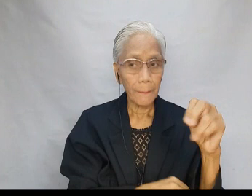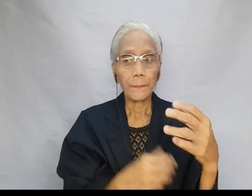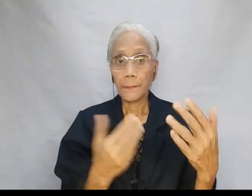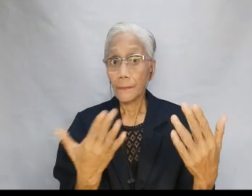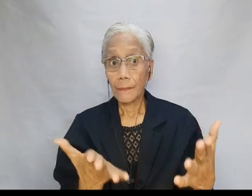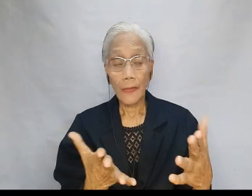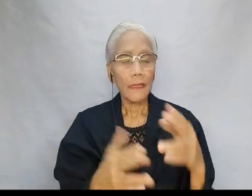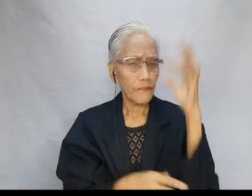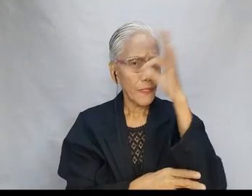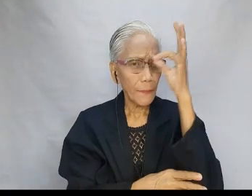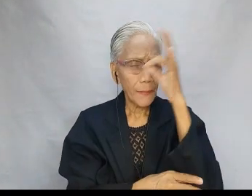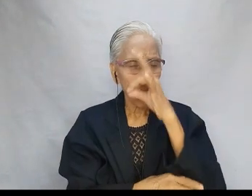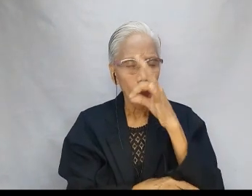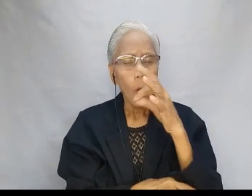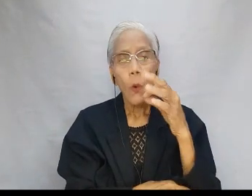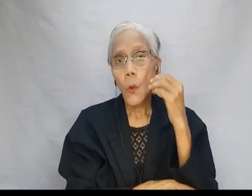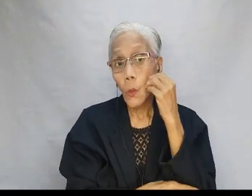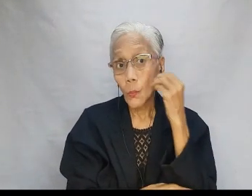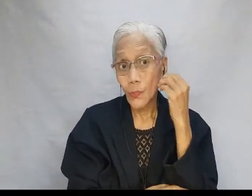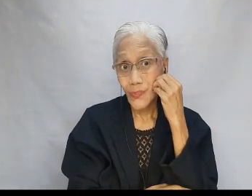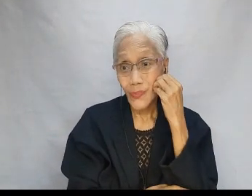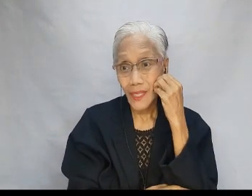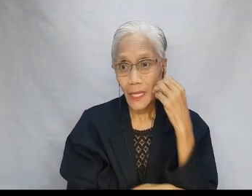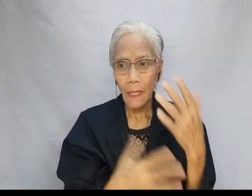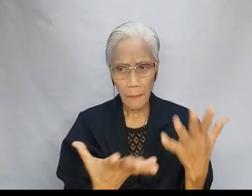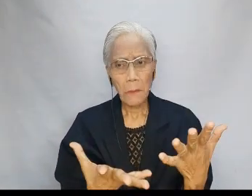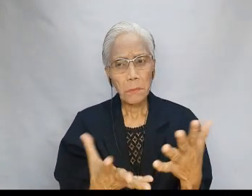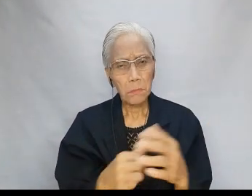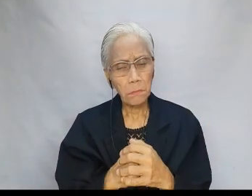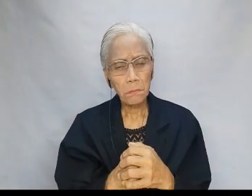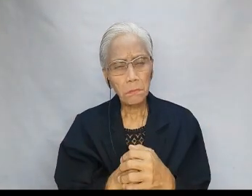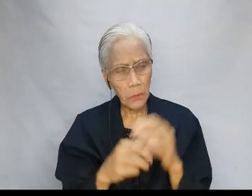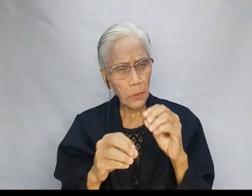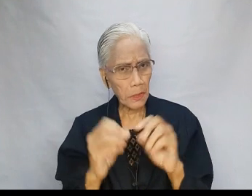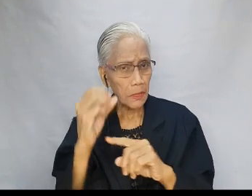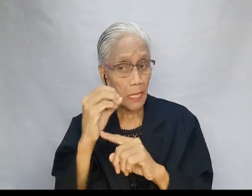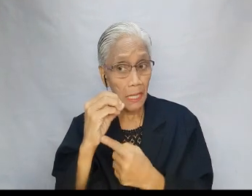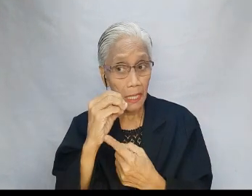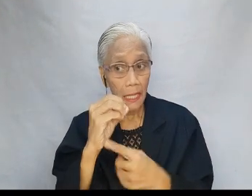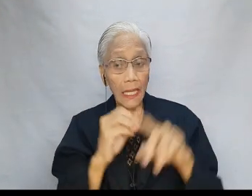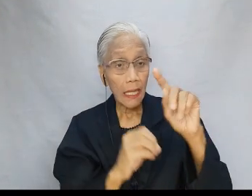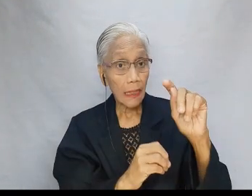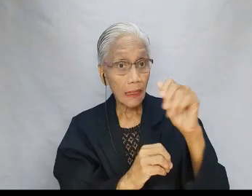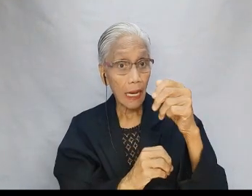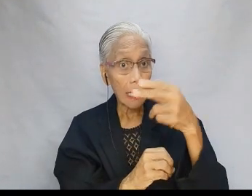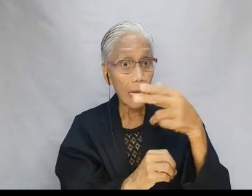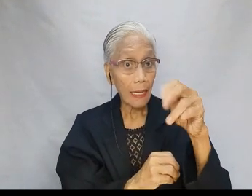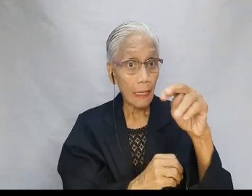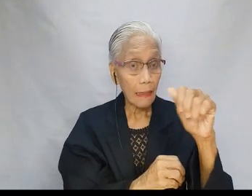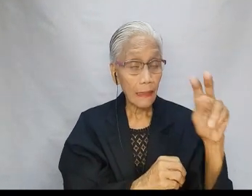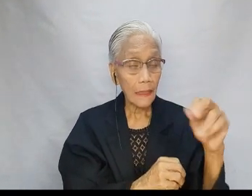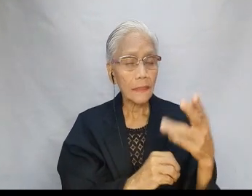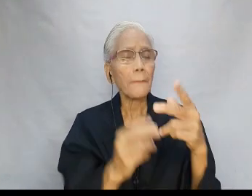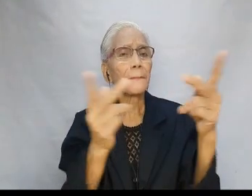The Filipino word for home, tahanan, comes from tahan, obviously. Originally, tahanan meant